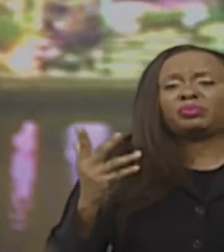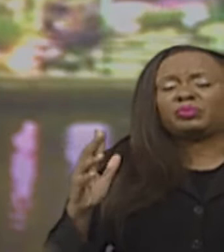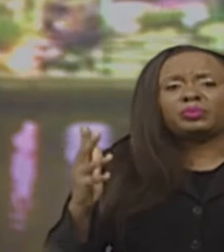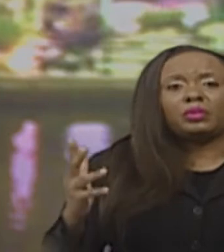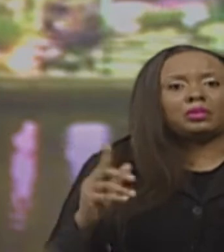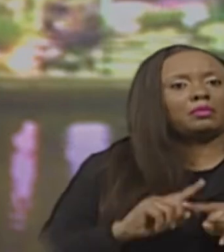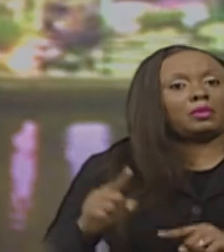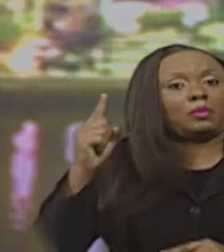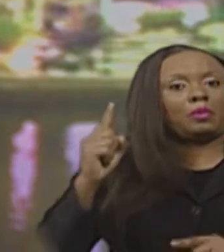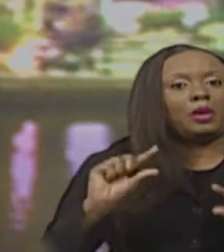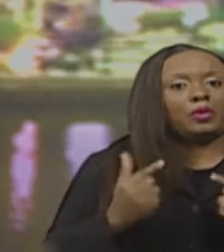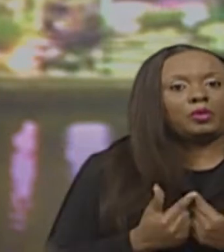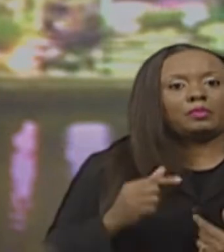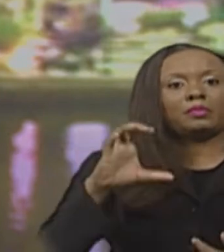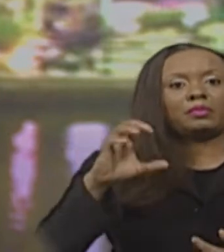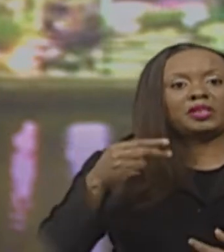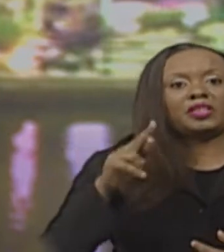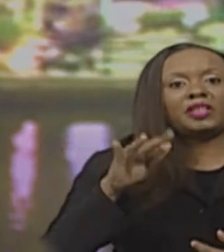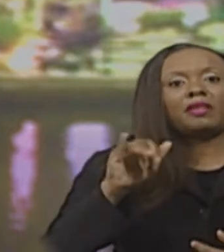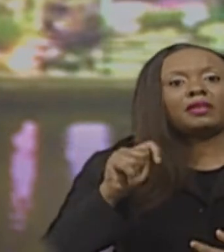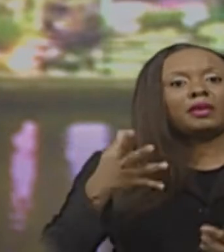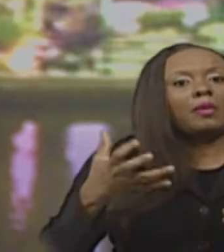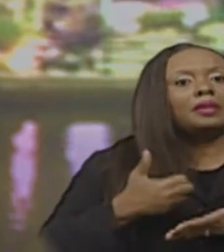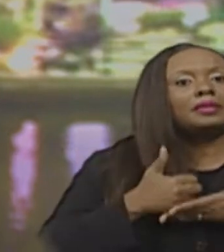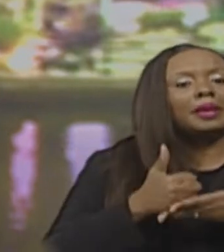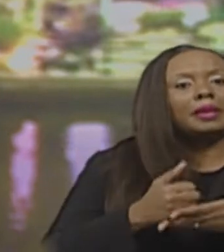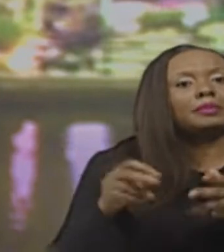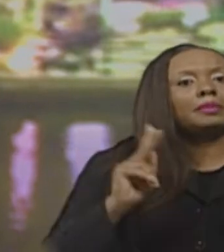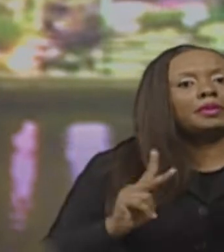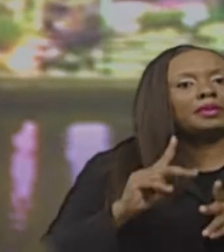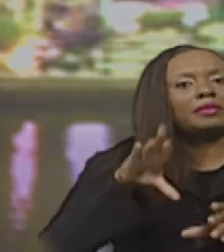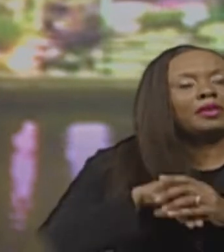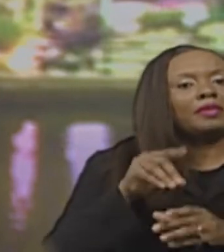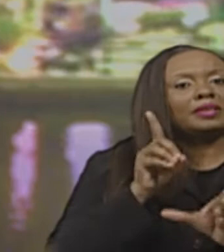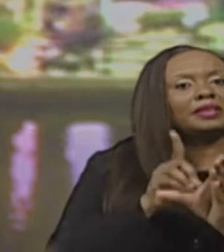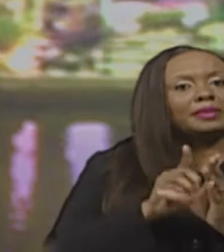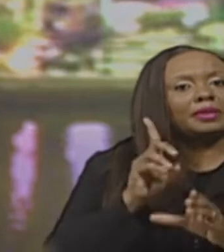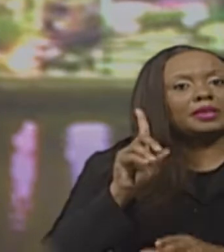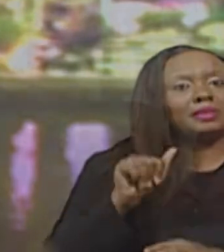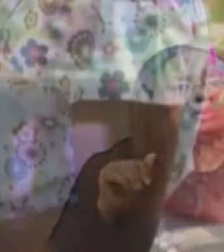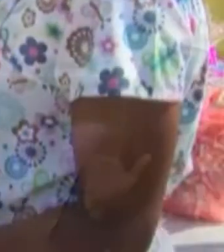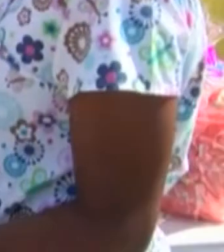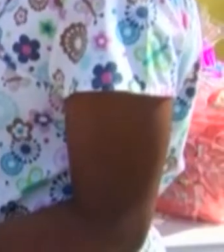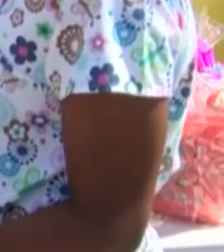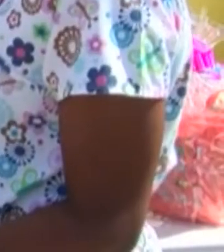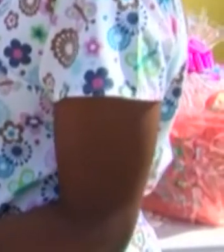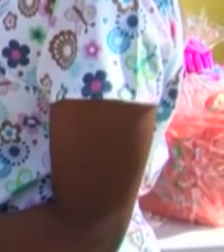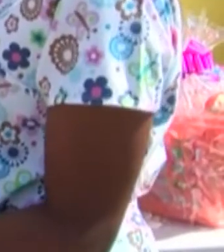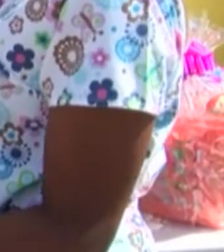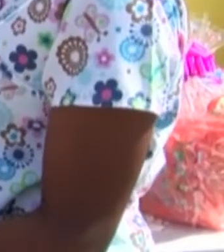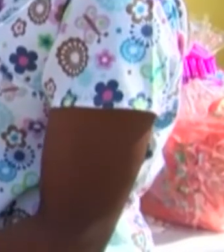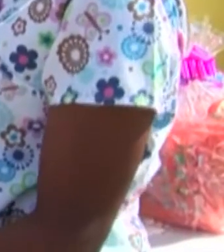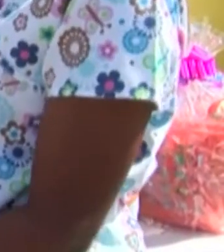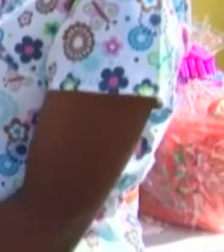is pressing ahead with its mandate to assist the vulnerable and the disadvantaged in the community. The Handy Helpers for the